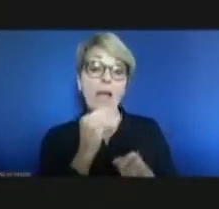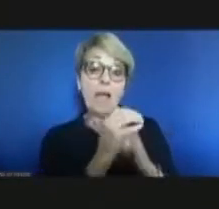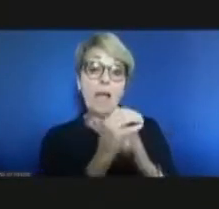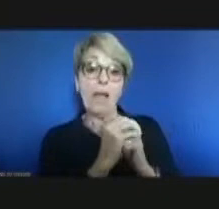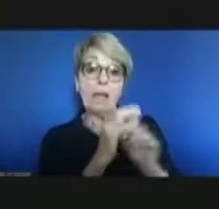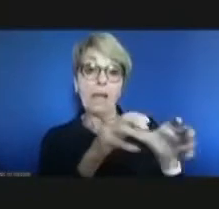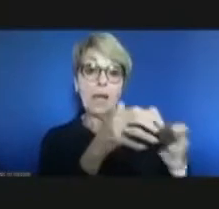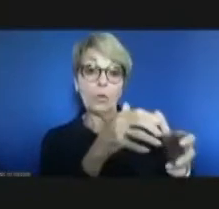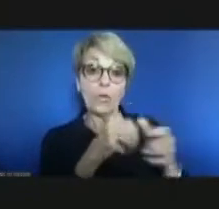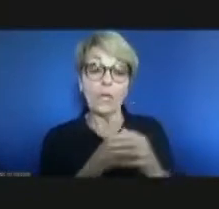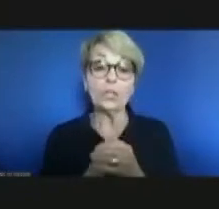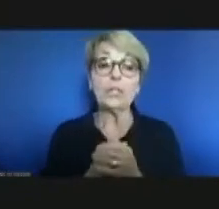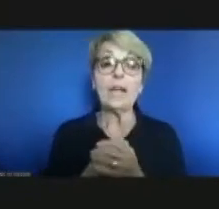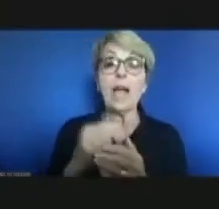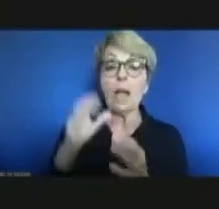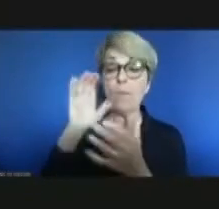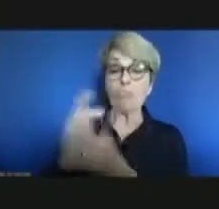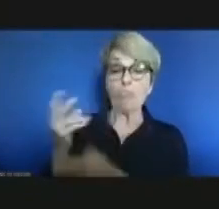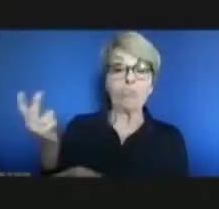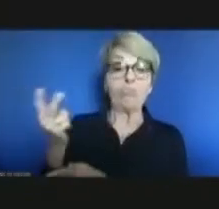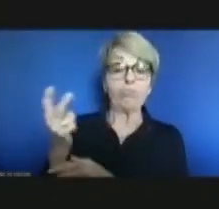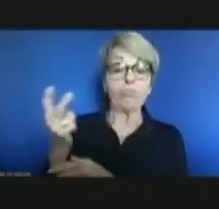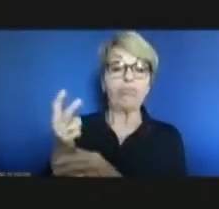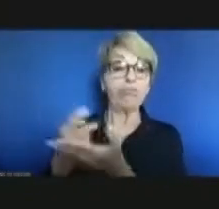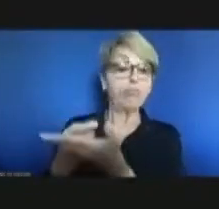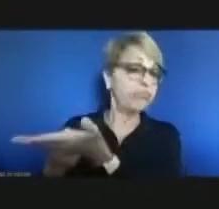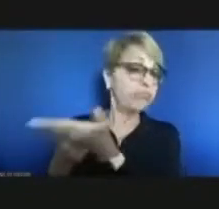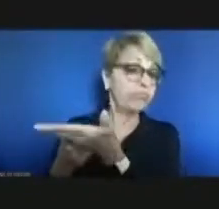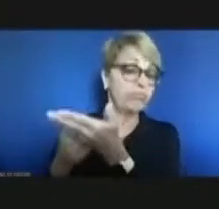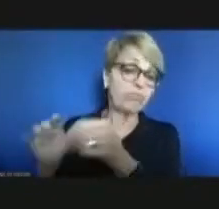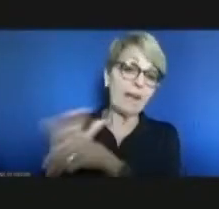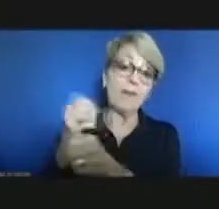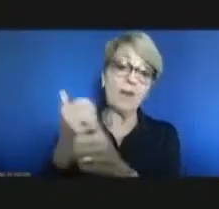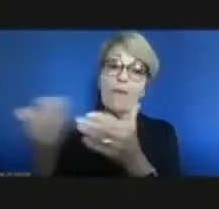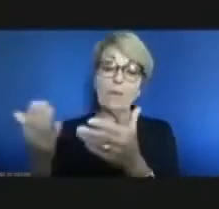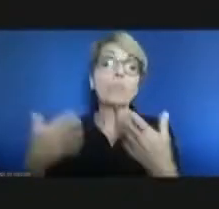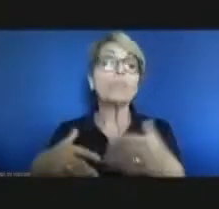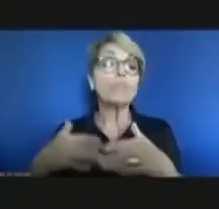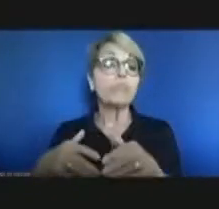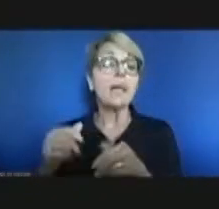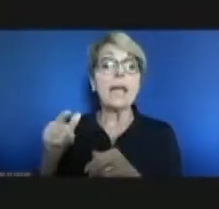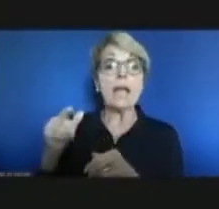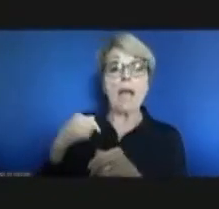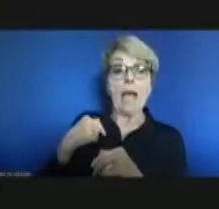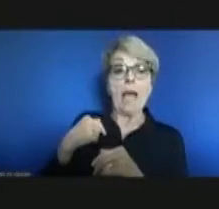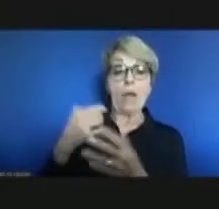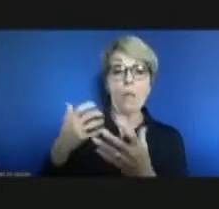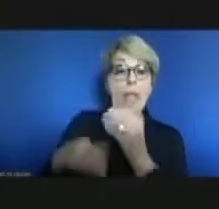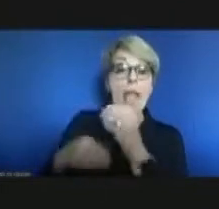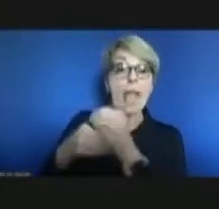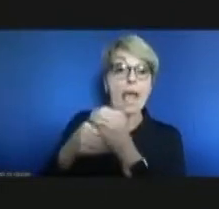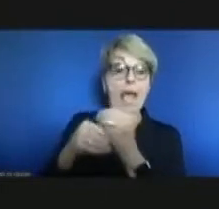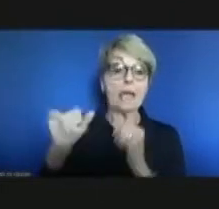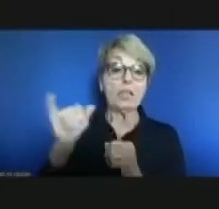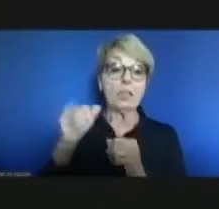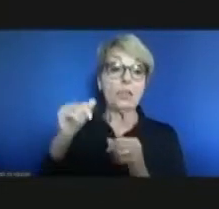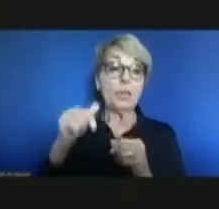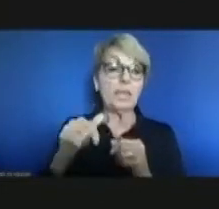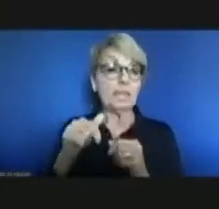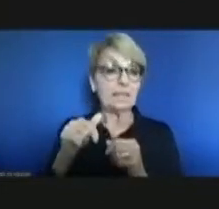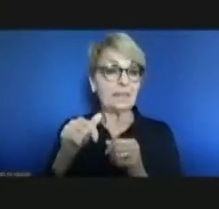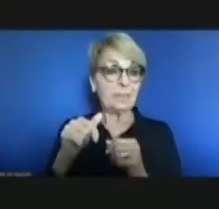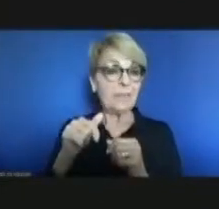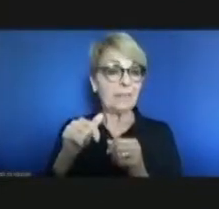Barb had covered everything quite thoroughly. I just want to add that this has been at least